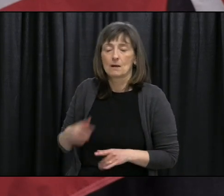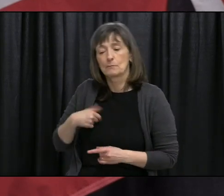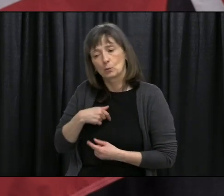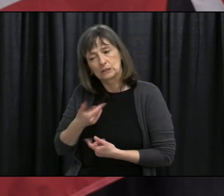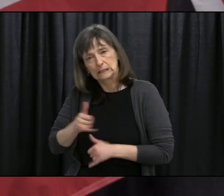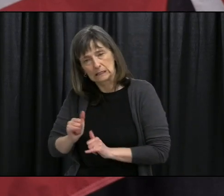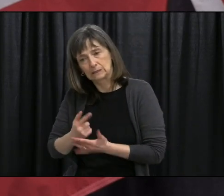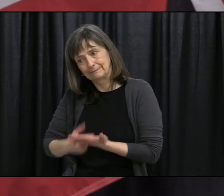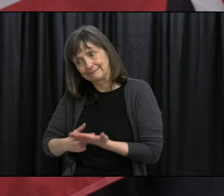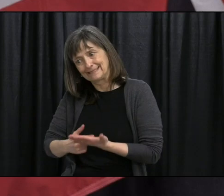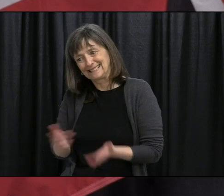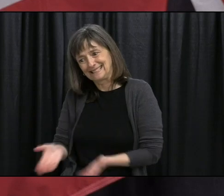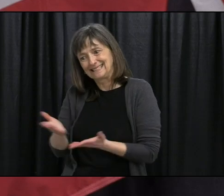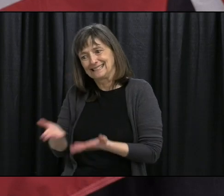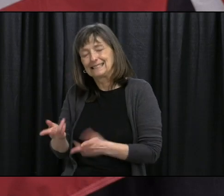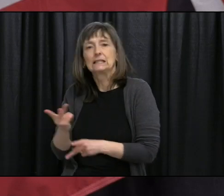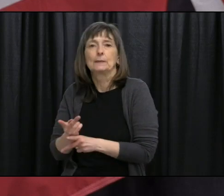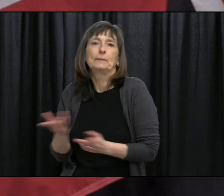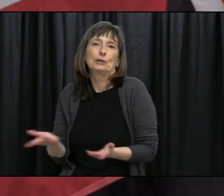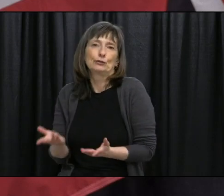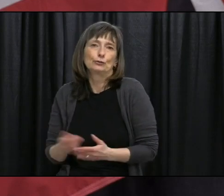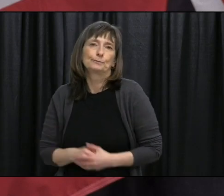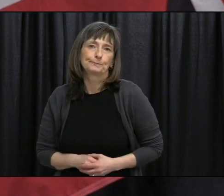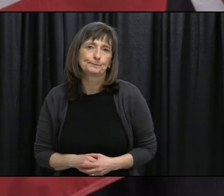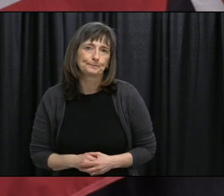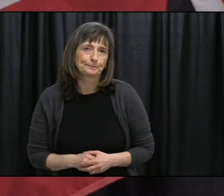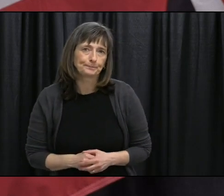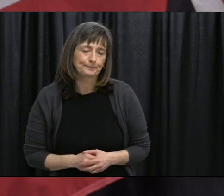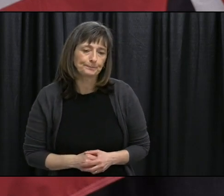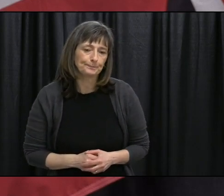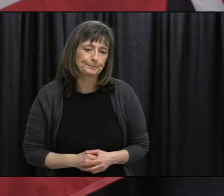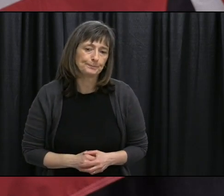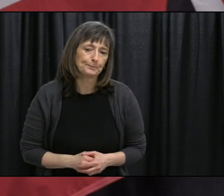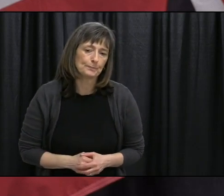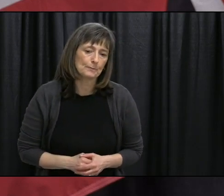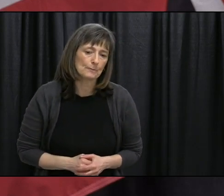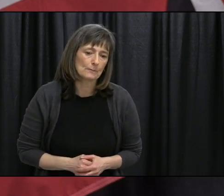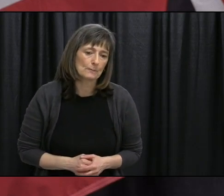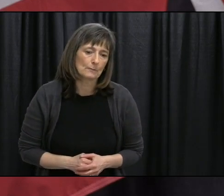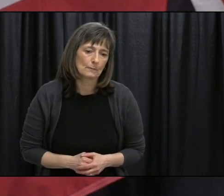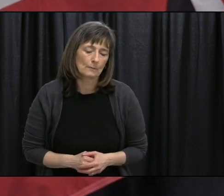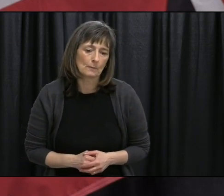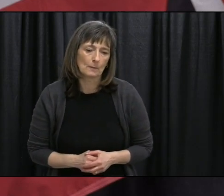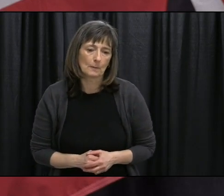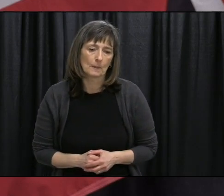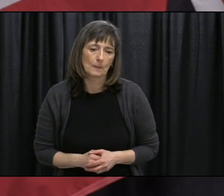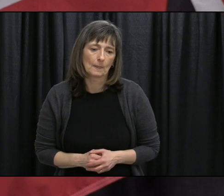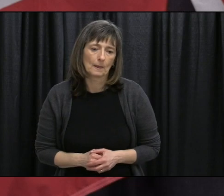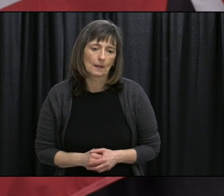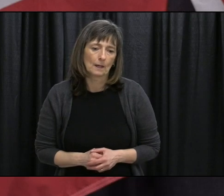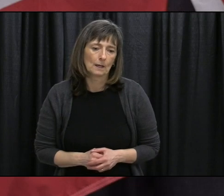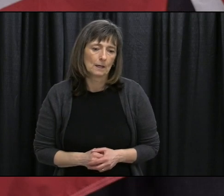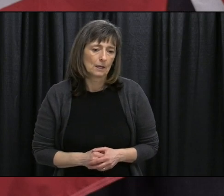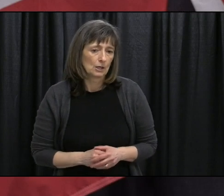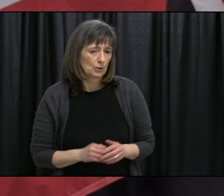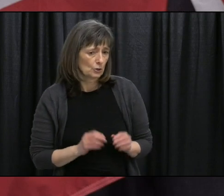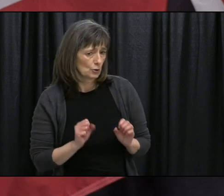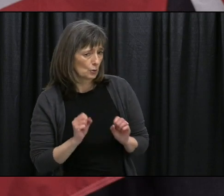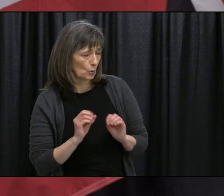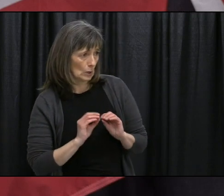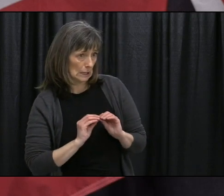to keep Suncor active in Newfoundland and Labrador. So just so we're clear,